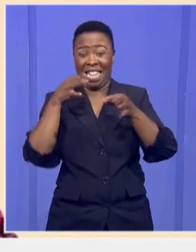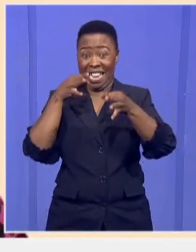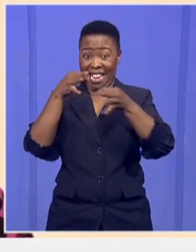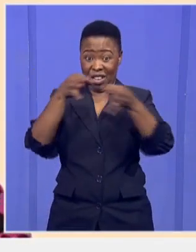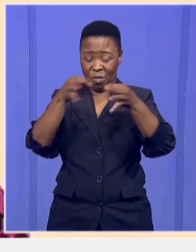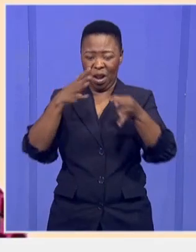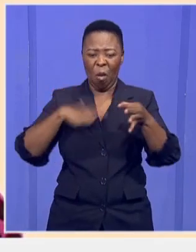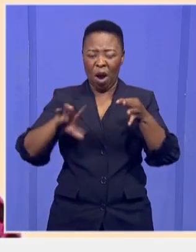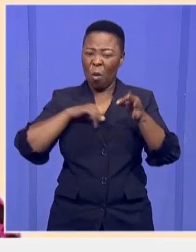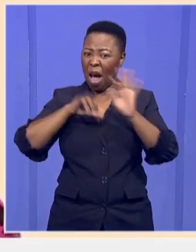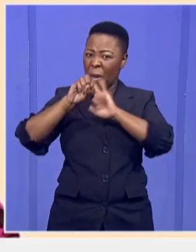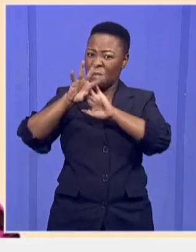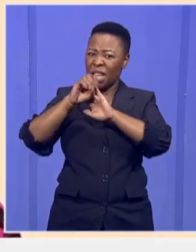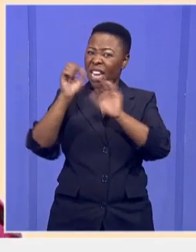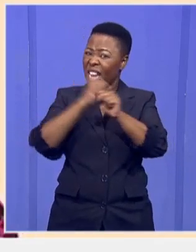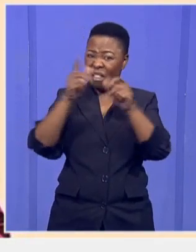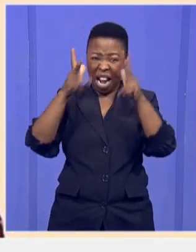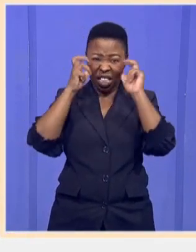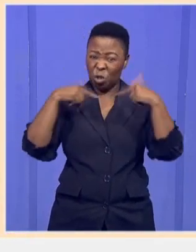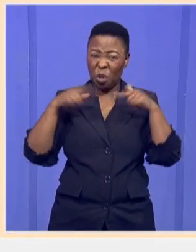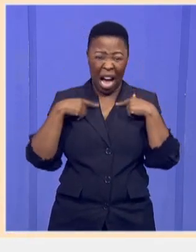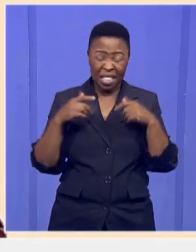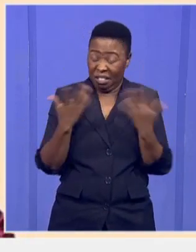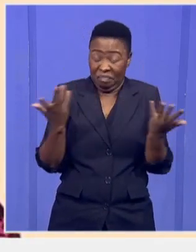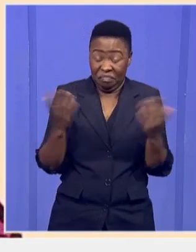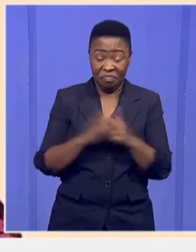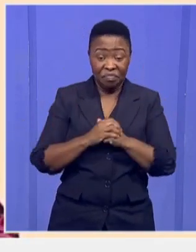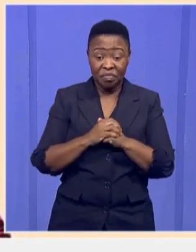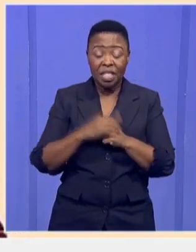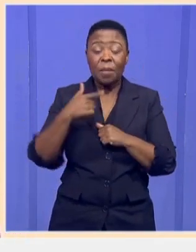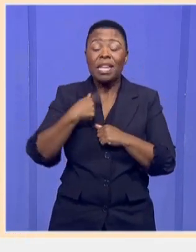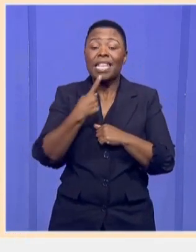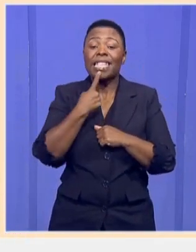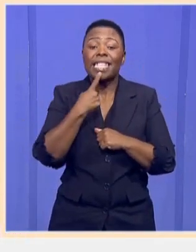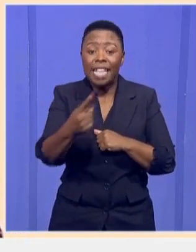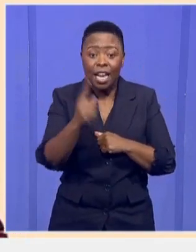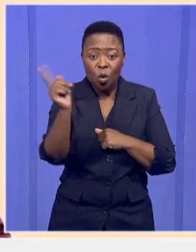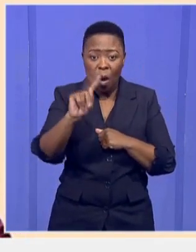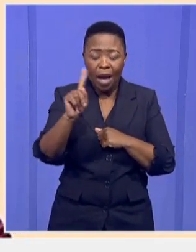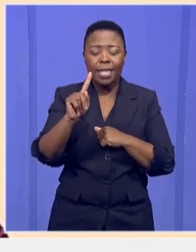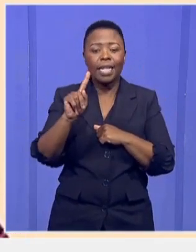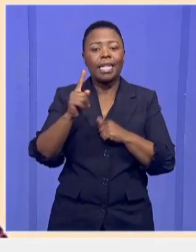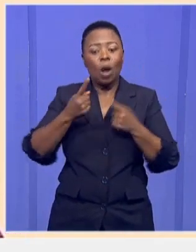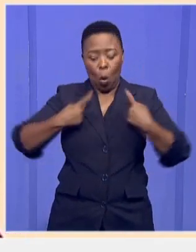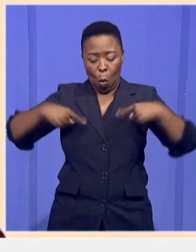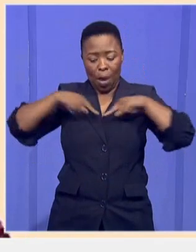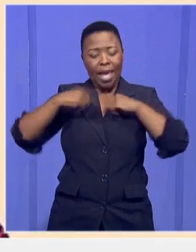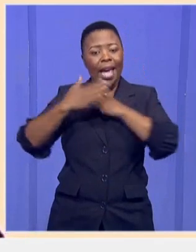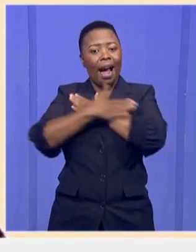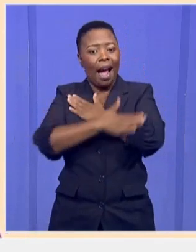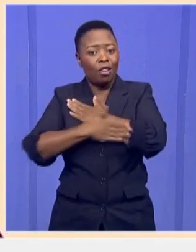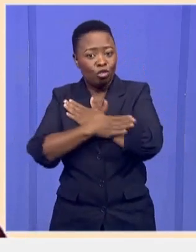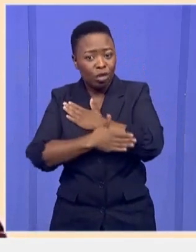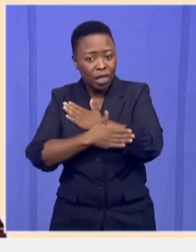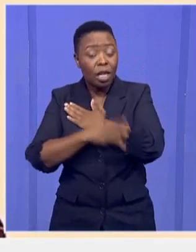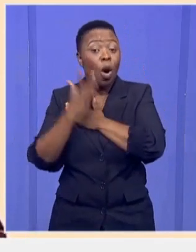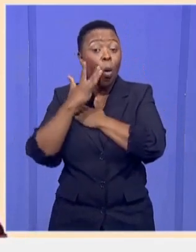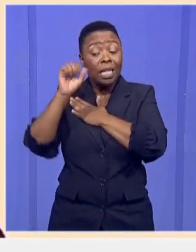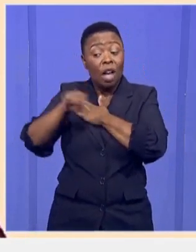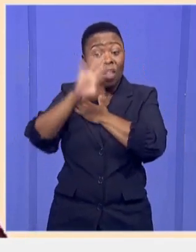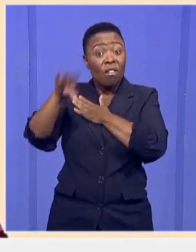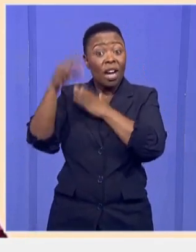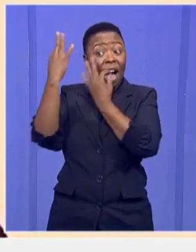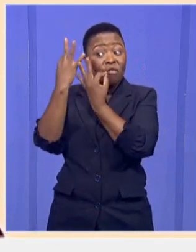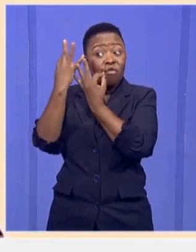media doesn't always listen to us. I have said, as a country, When South Africa became free,